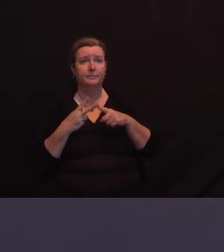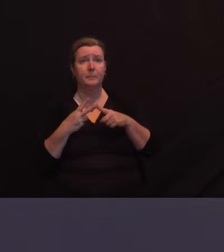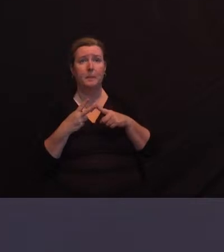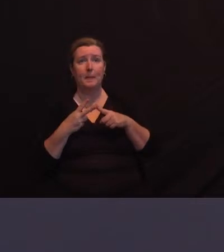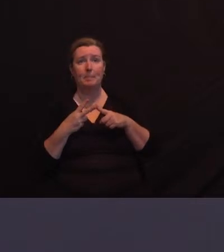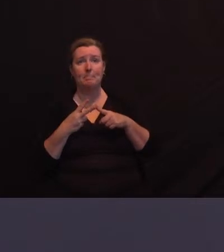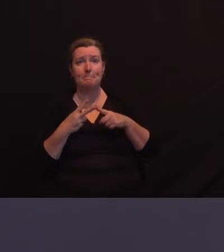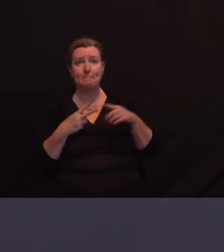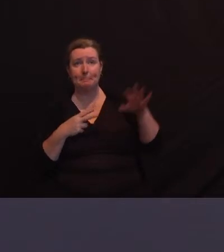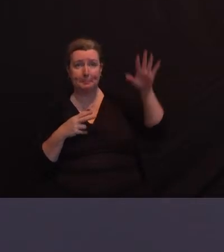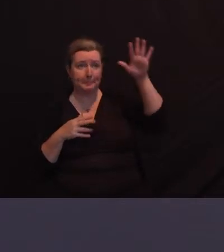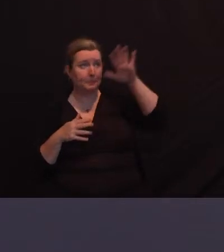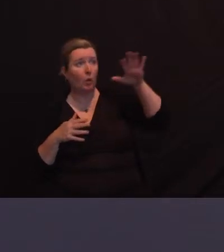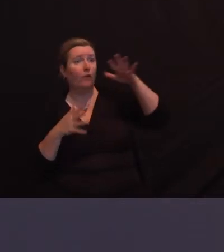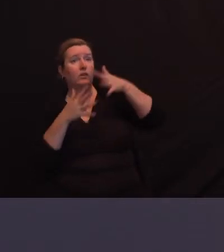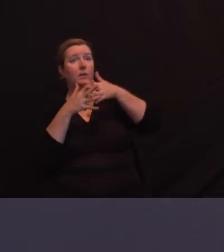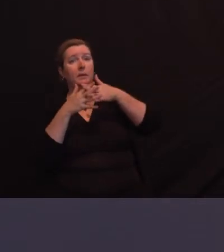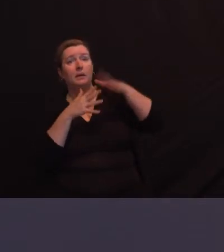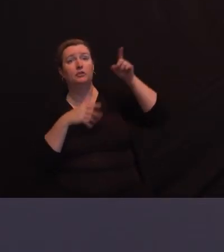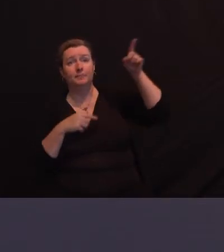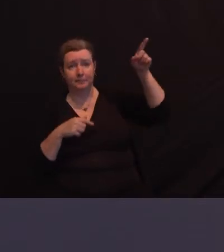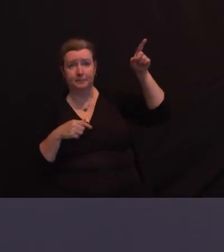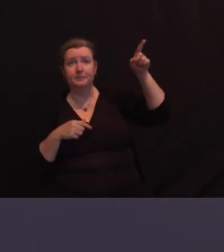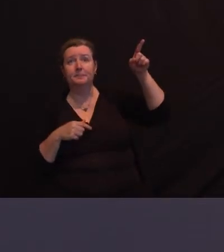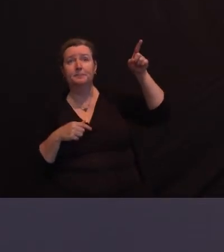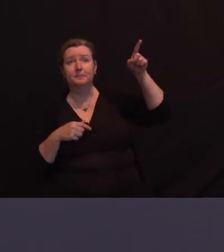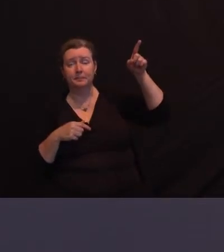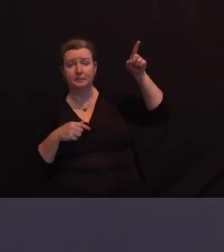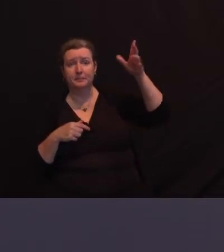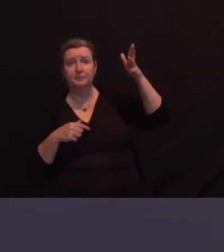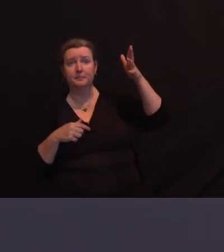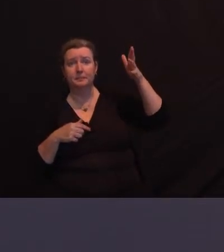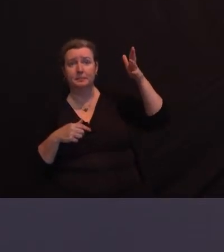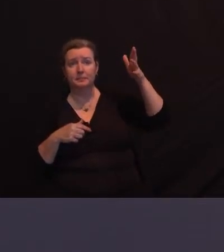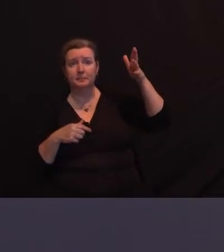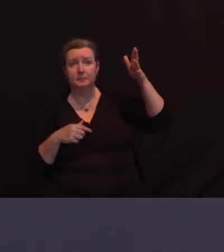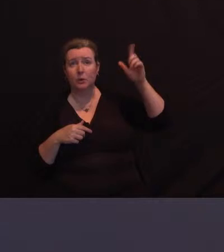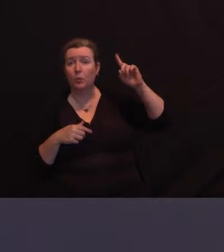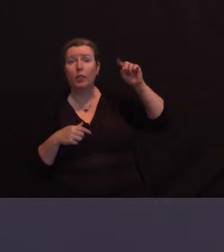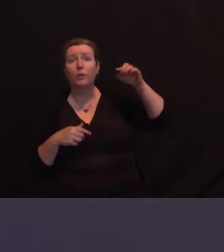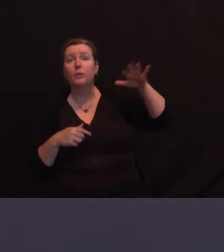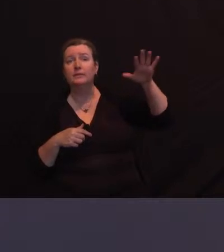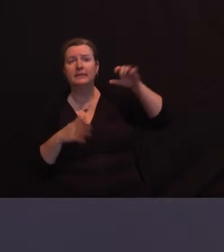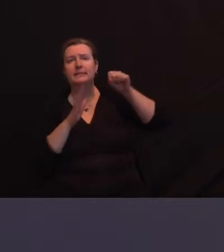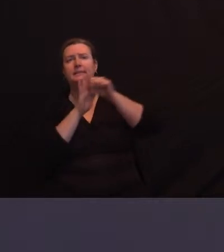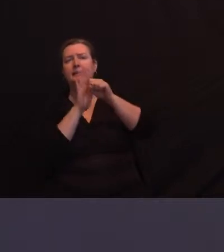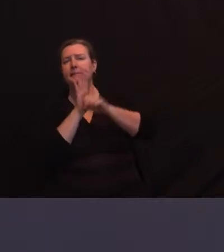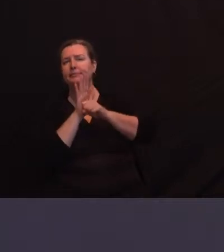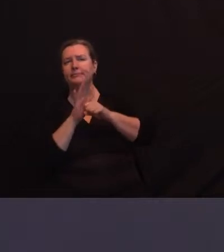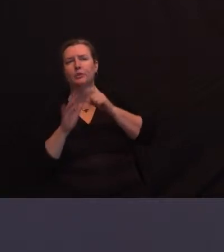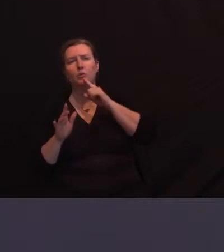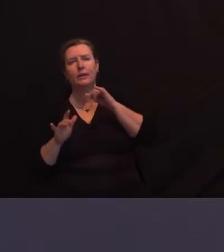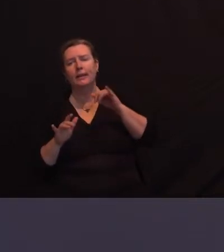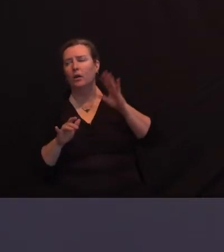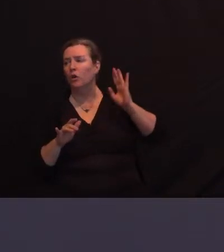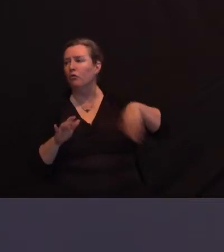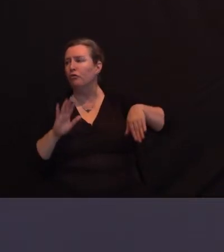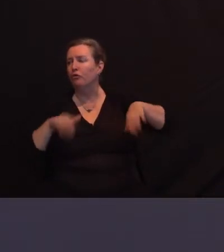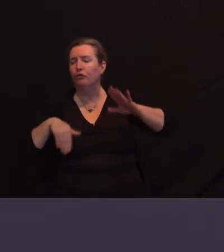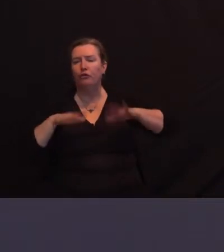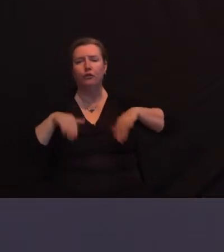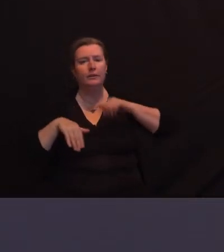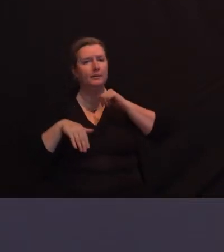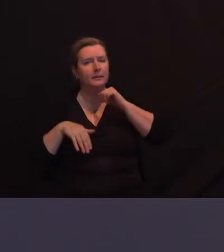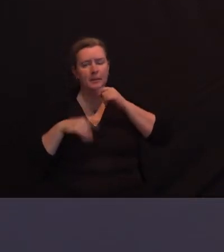country that both I referred to and you referenced as well, those are in states that have strongly discouraged the very measures that we're